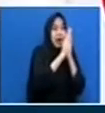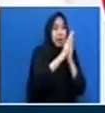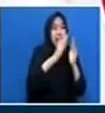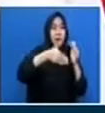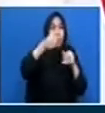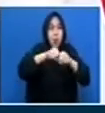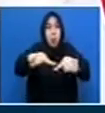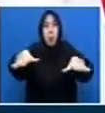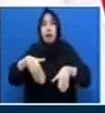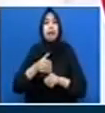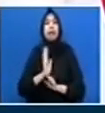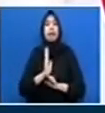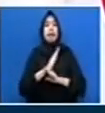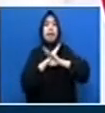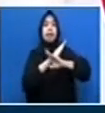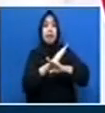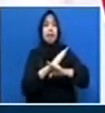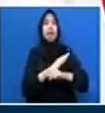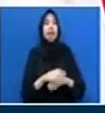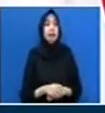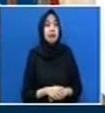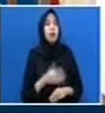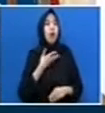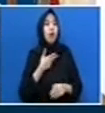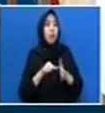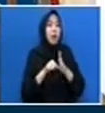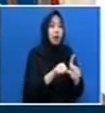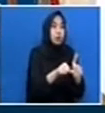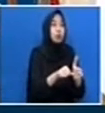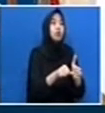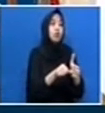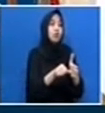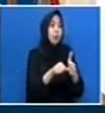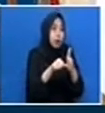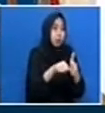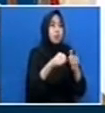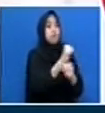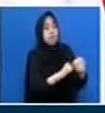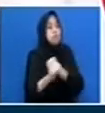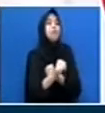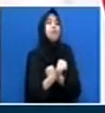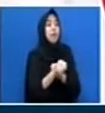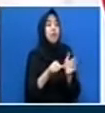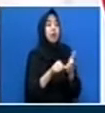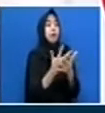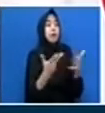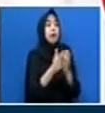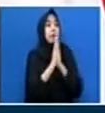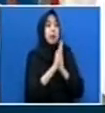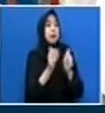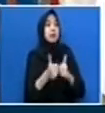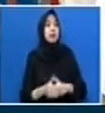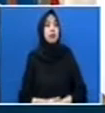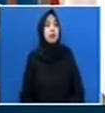We want to provide humanitarian assistance to them, but we want this change to take place and to return to the democracy that the people of Myanmar